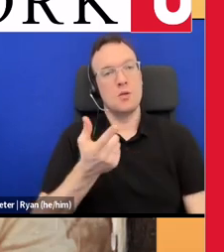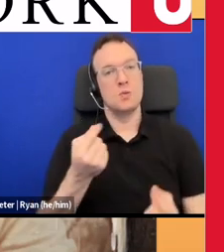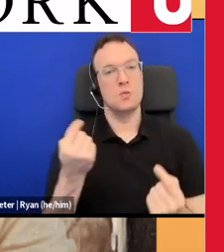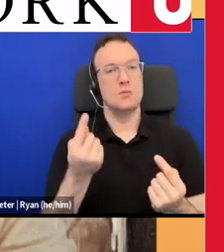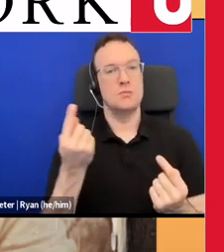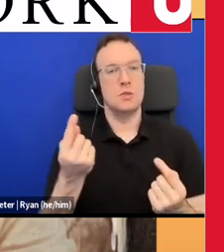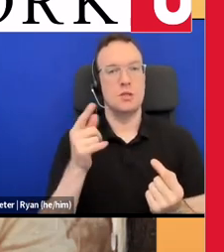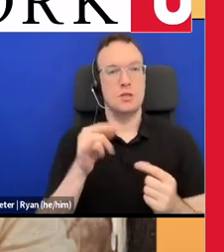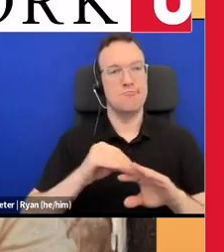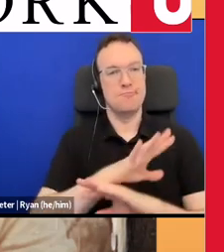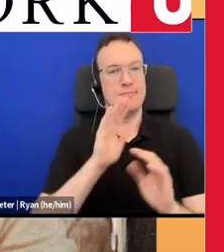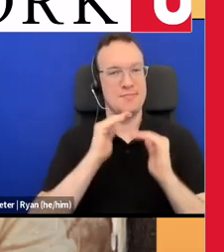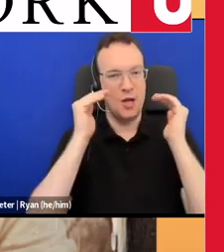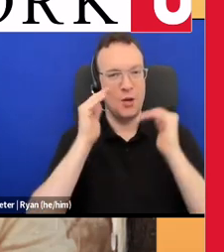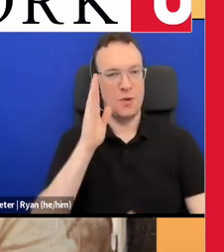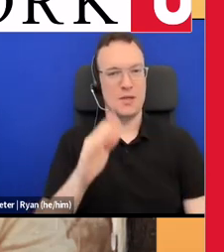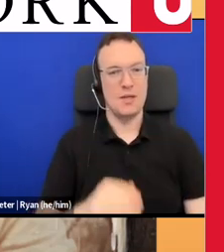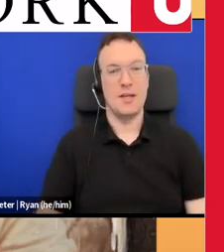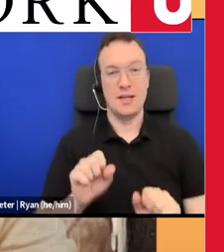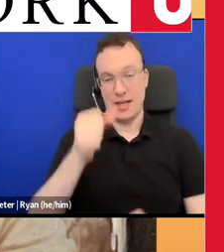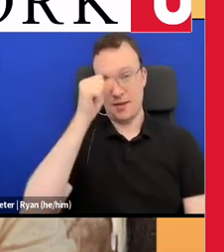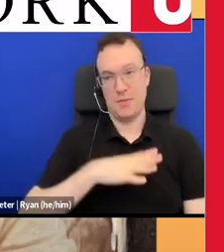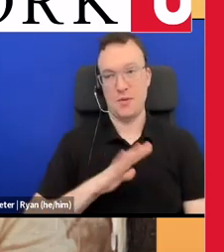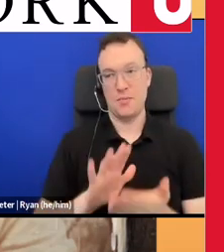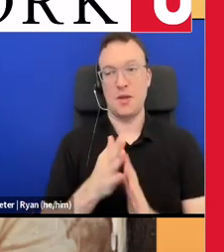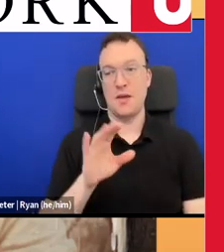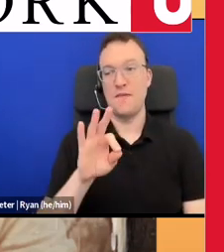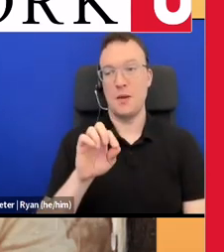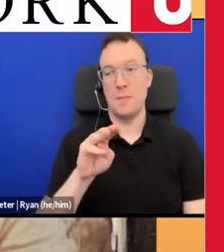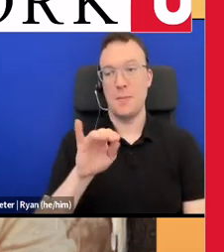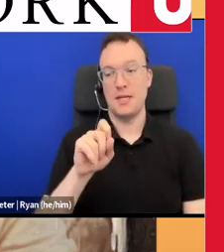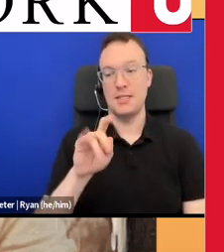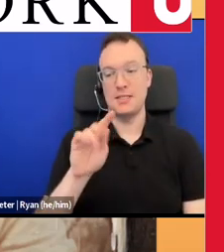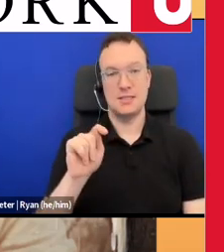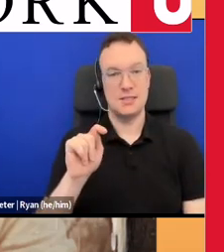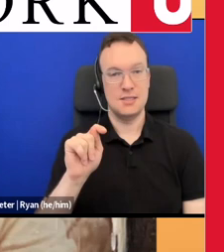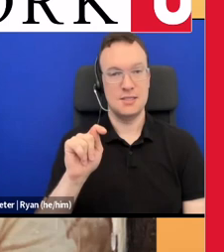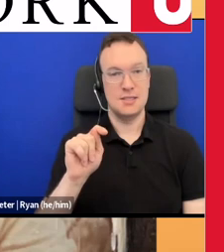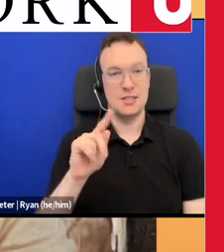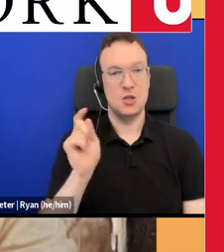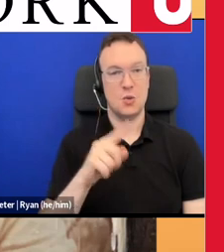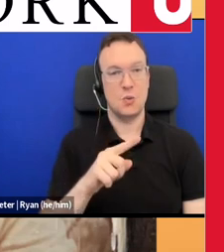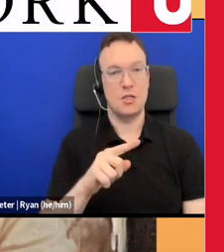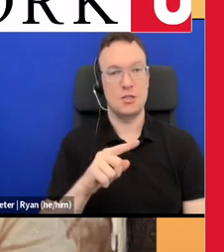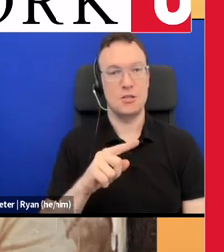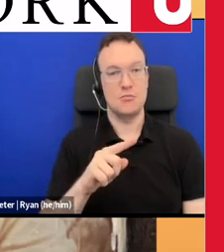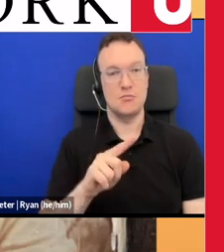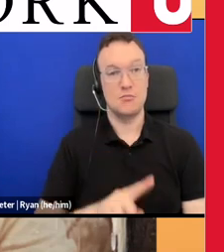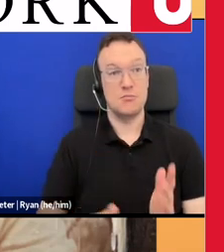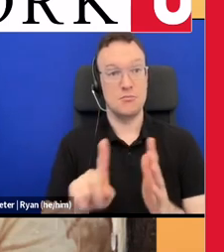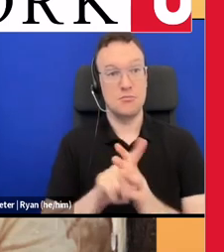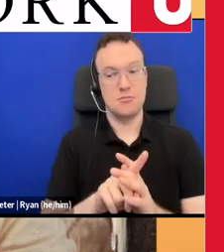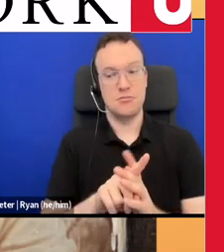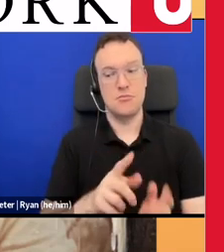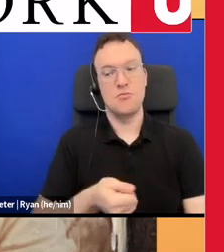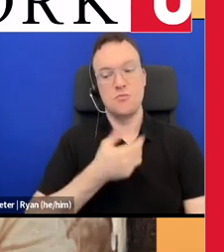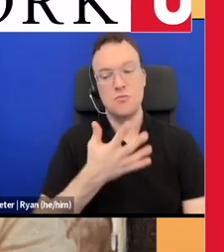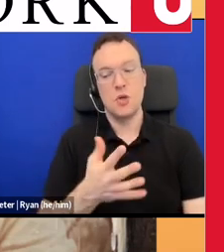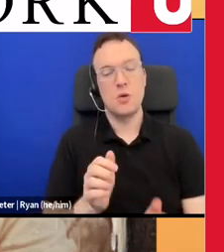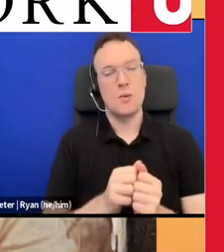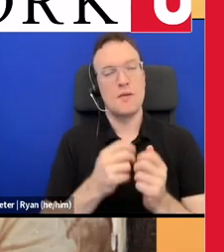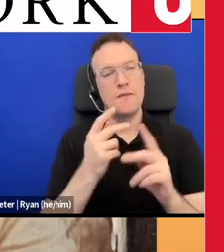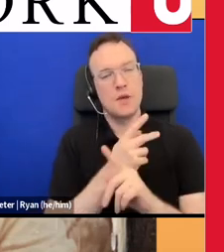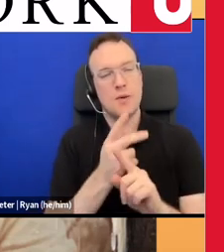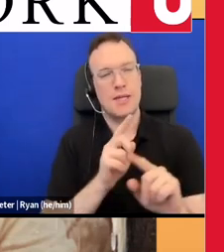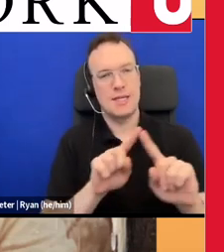even make her smile. Can men be feminists? The question risked a consumption, a manner of digesting the